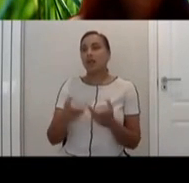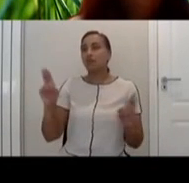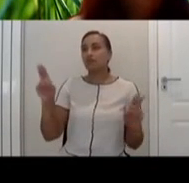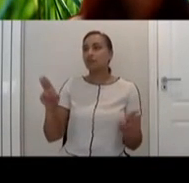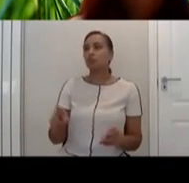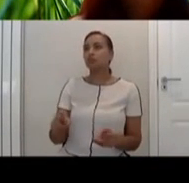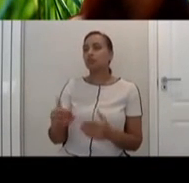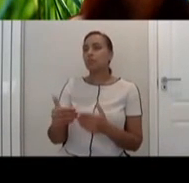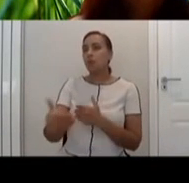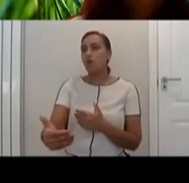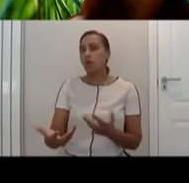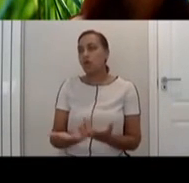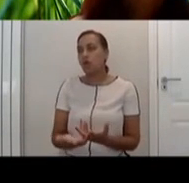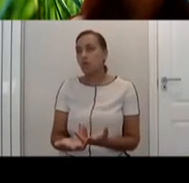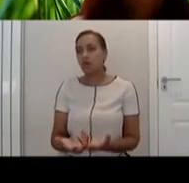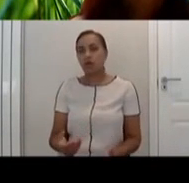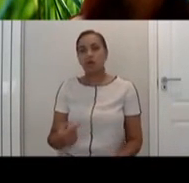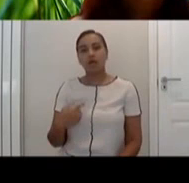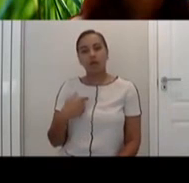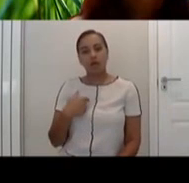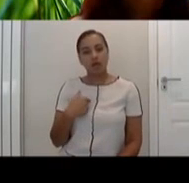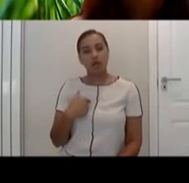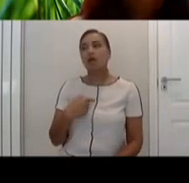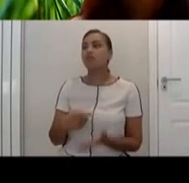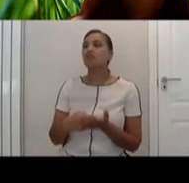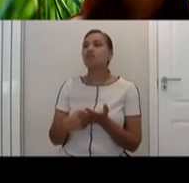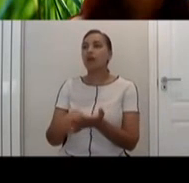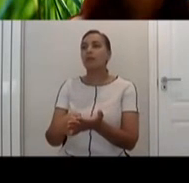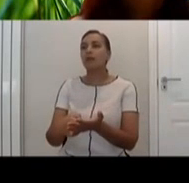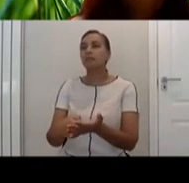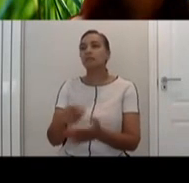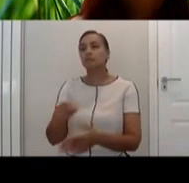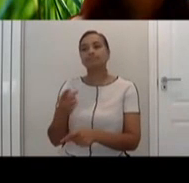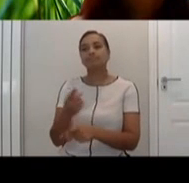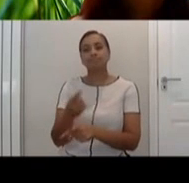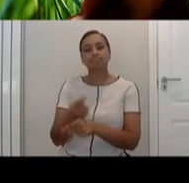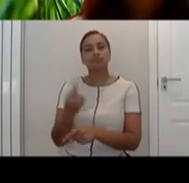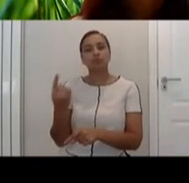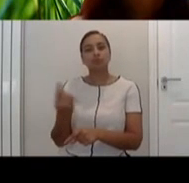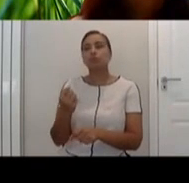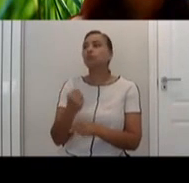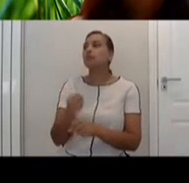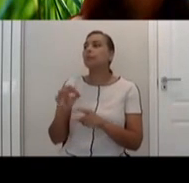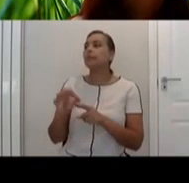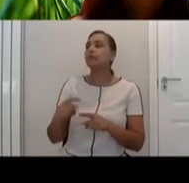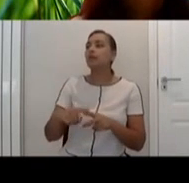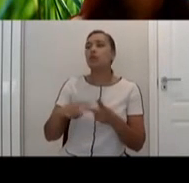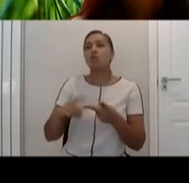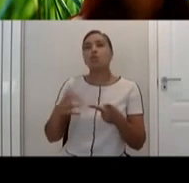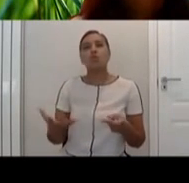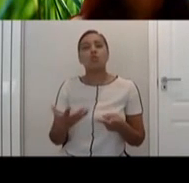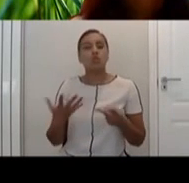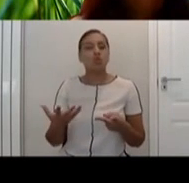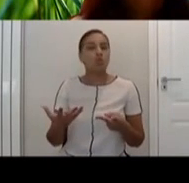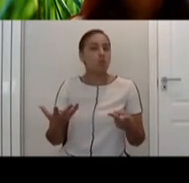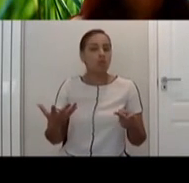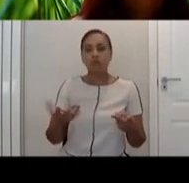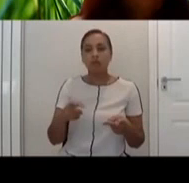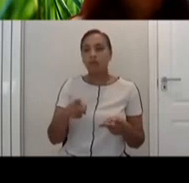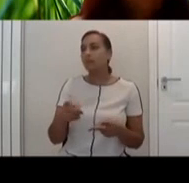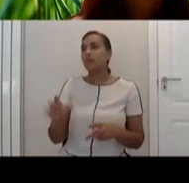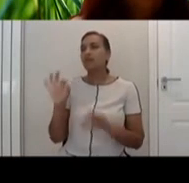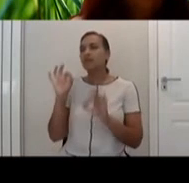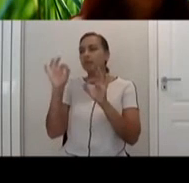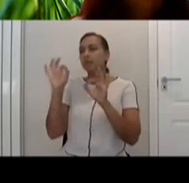further, I would very much recommend that they either speak to their GP, or if they're under a